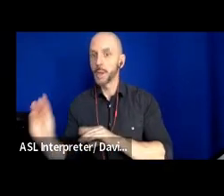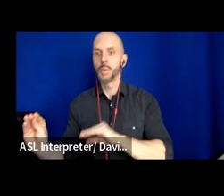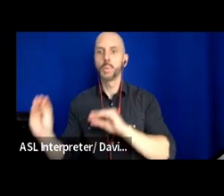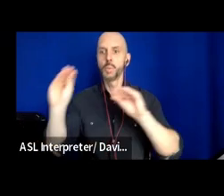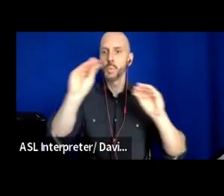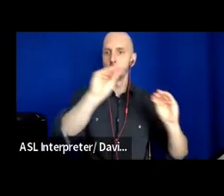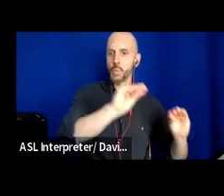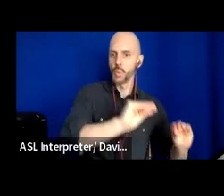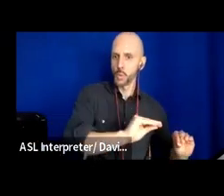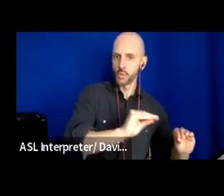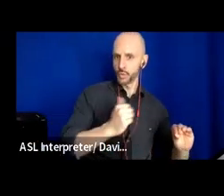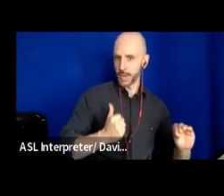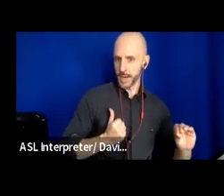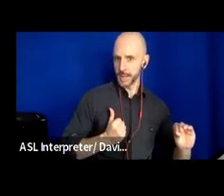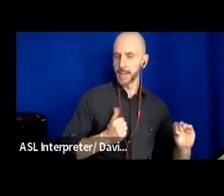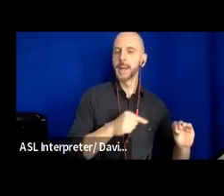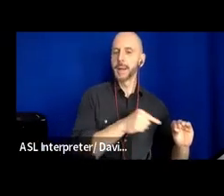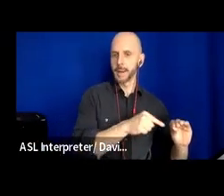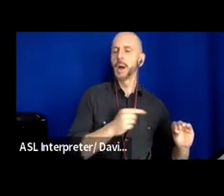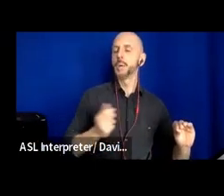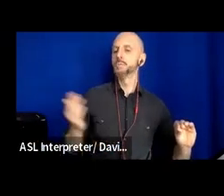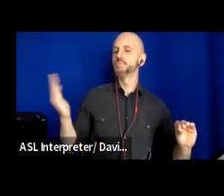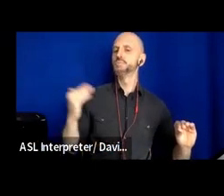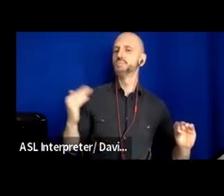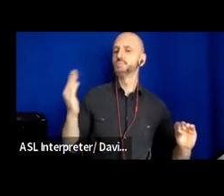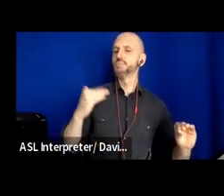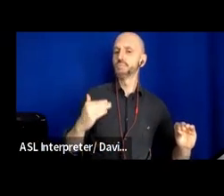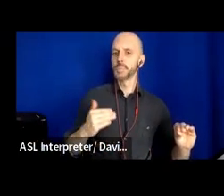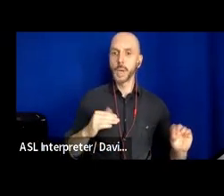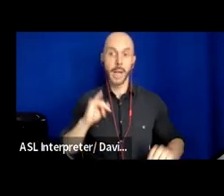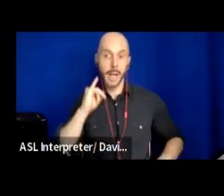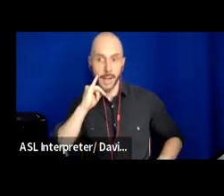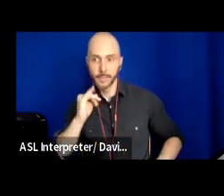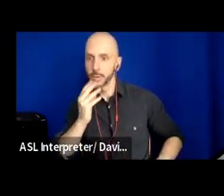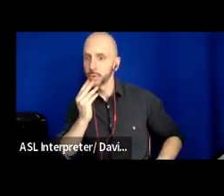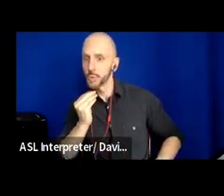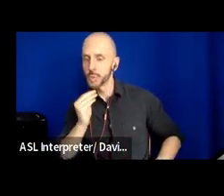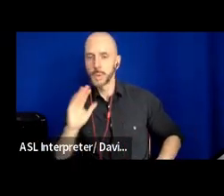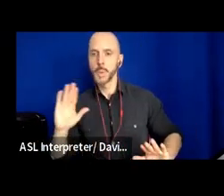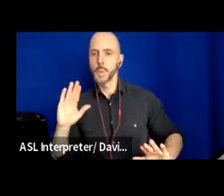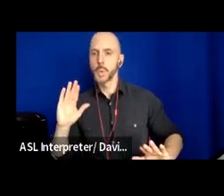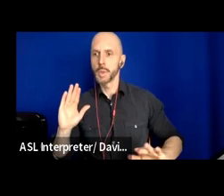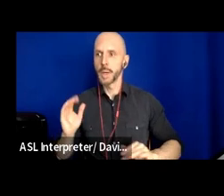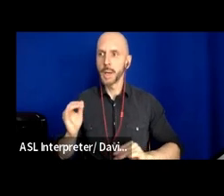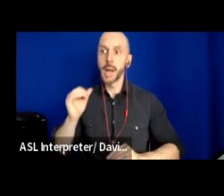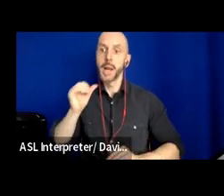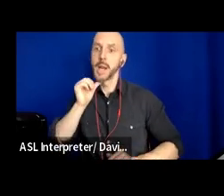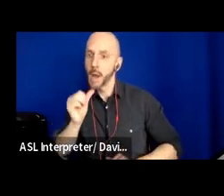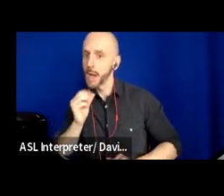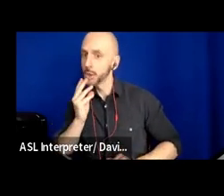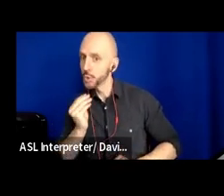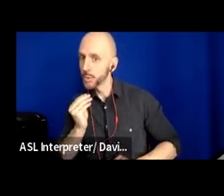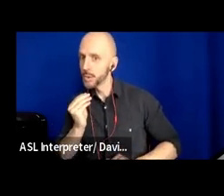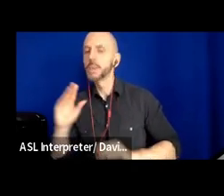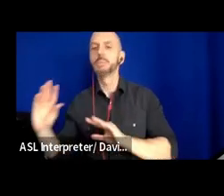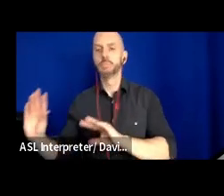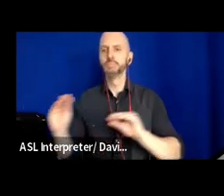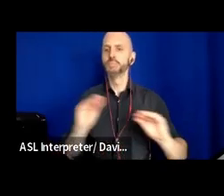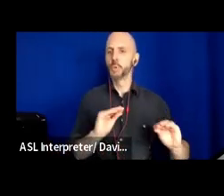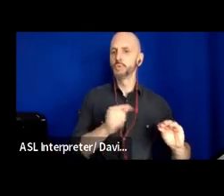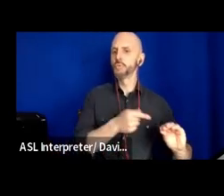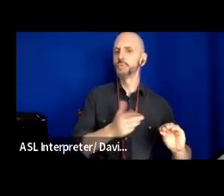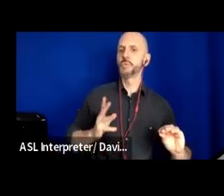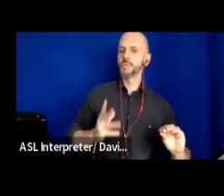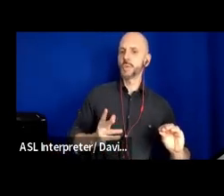migrate. And just because Canada had this idea about wanting to keep this country pure, or as close to what they see as